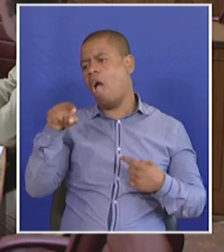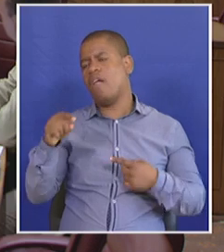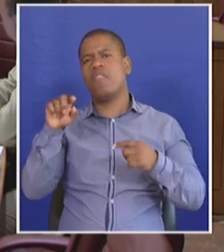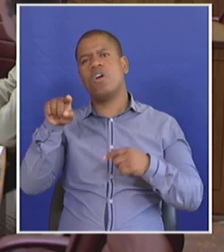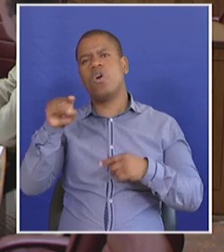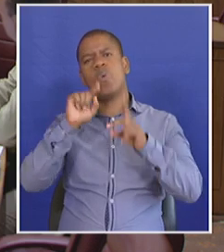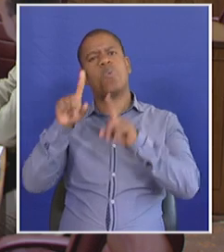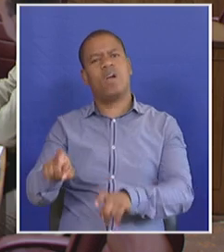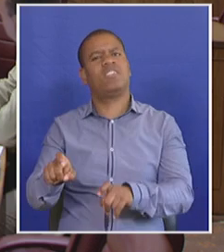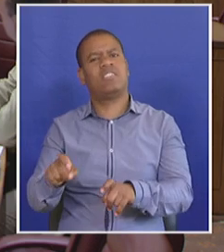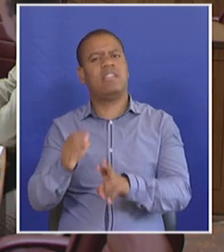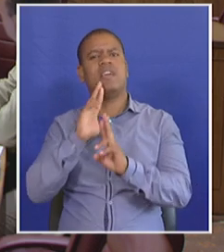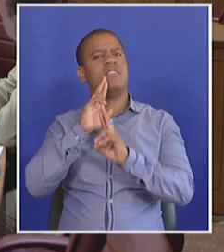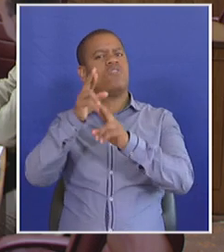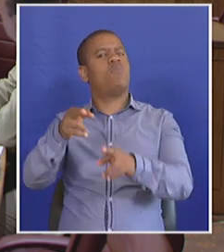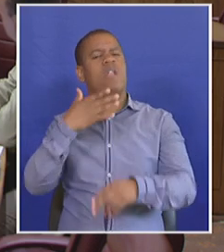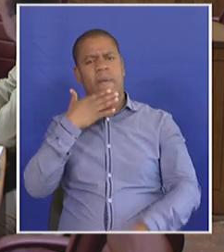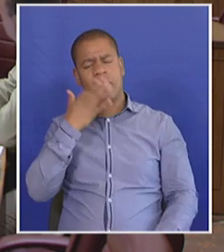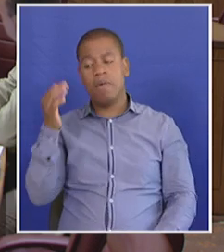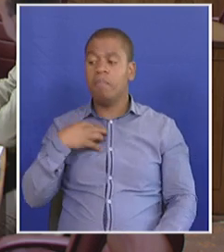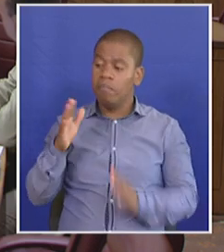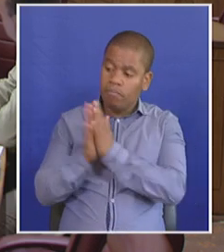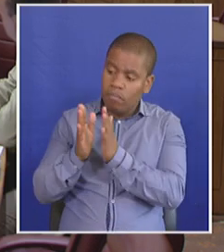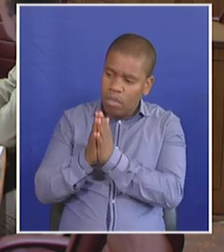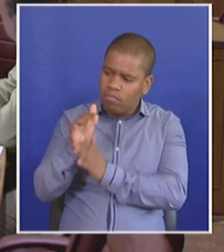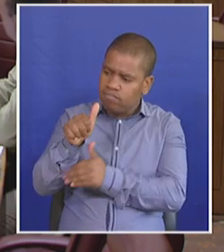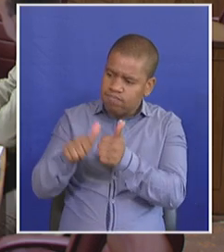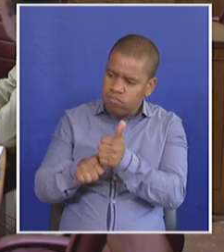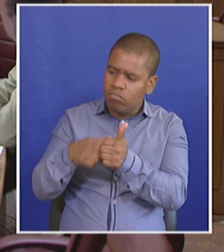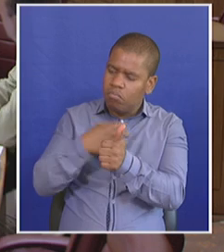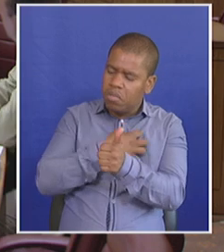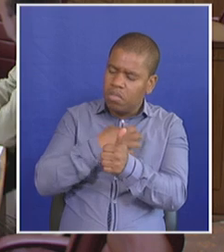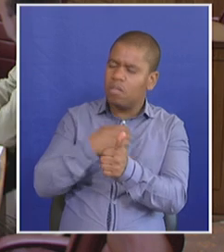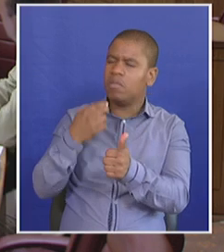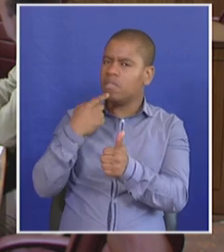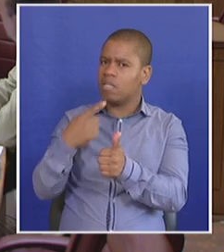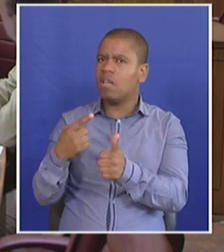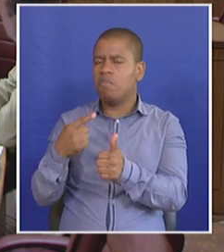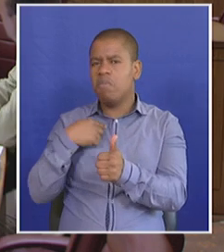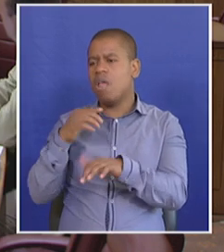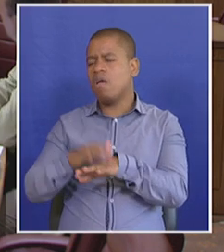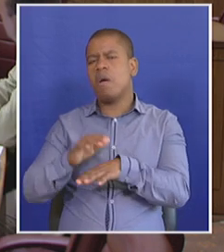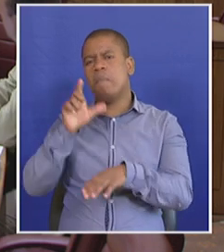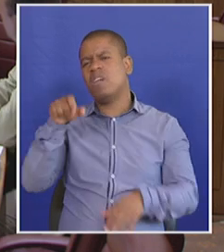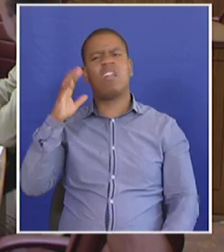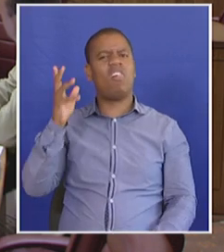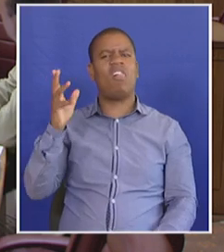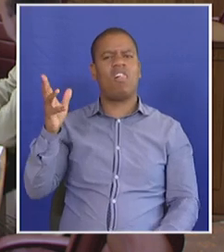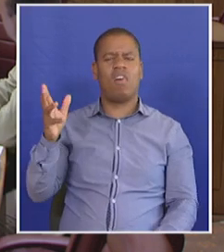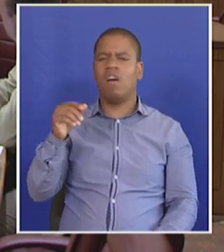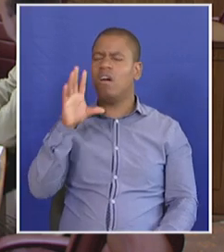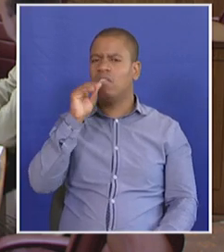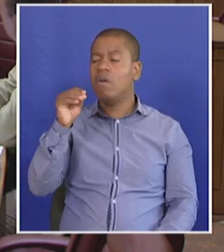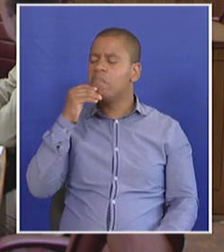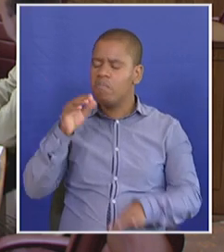questions. So I would please ask if the Honourable Minister not saying that about rambling rhetoric and our members should just read the